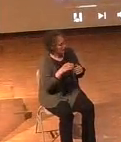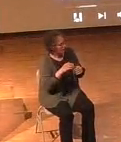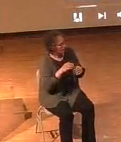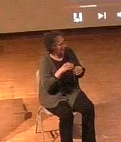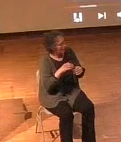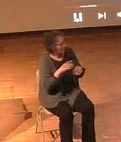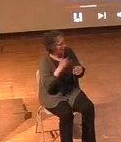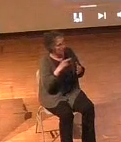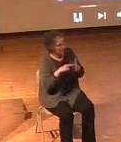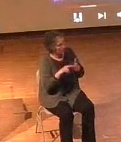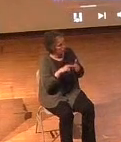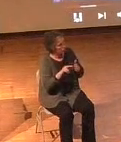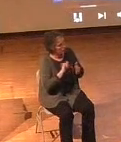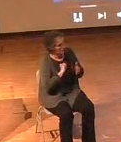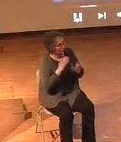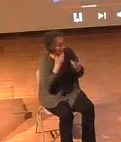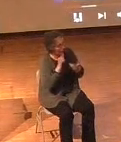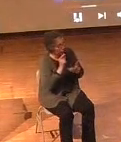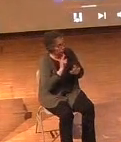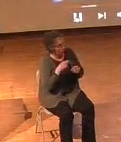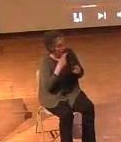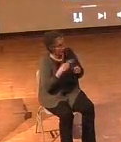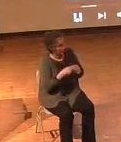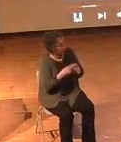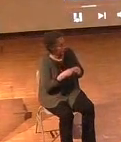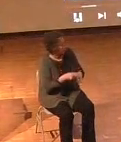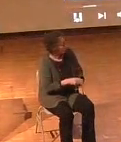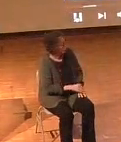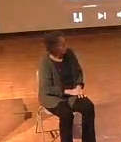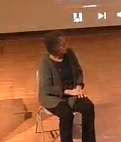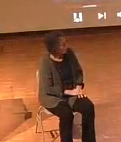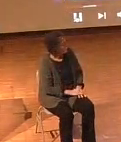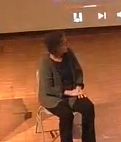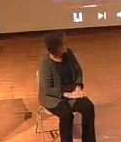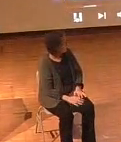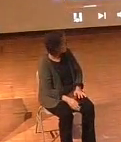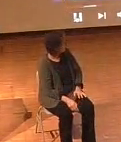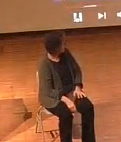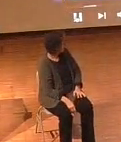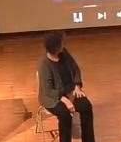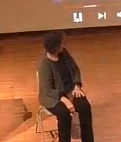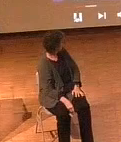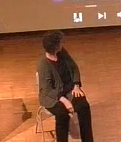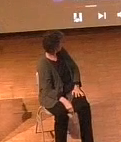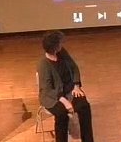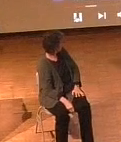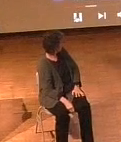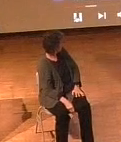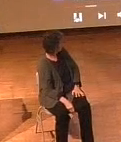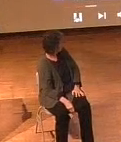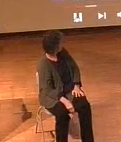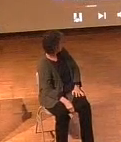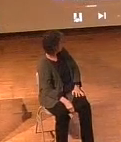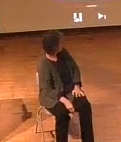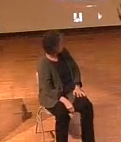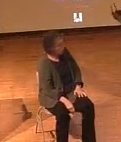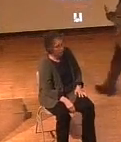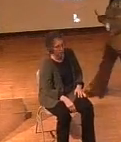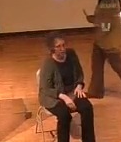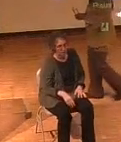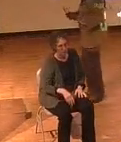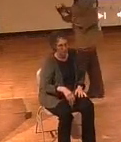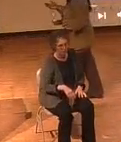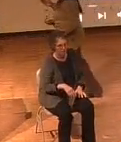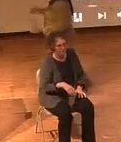hypocrite, right? I should research that. But this is about love. Hannah, my darling, I will